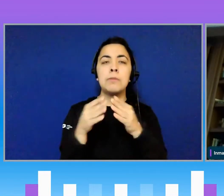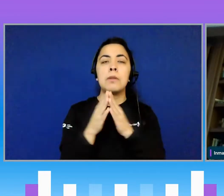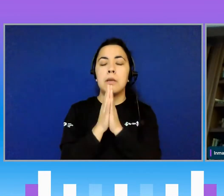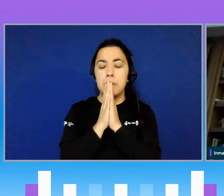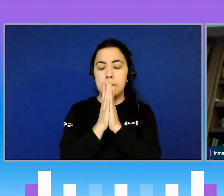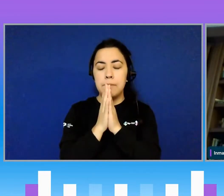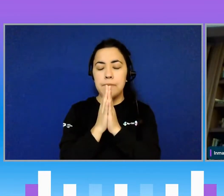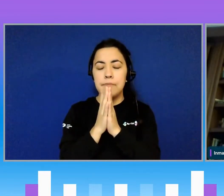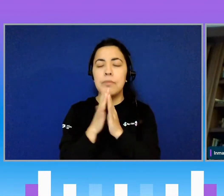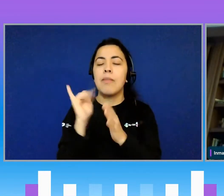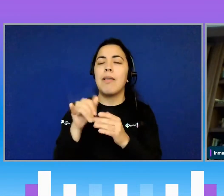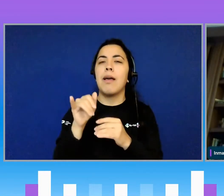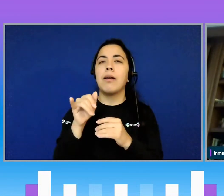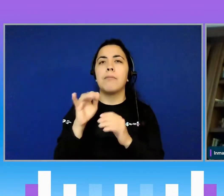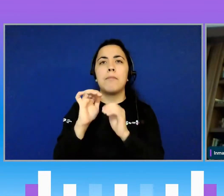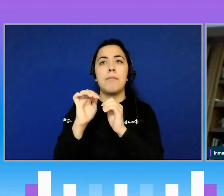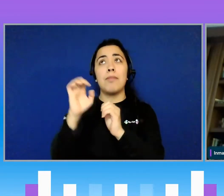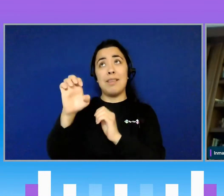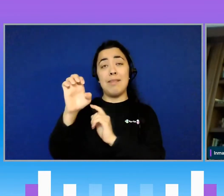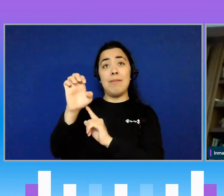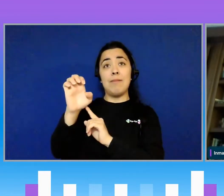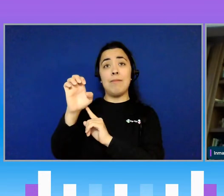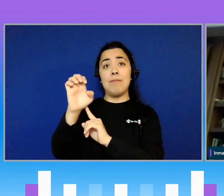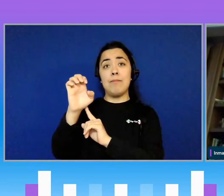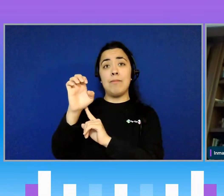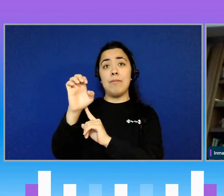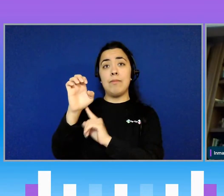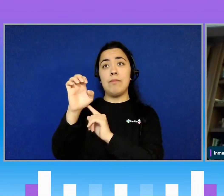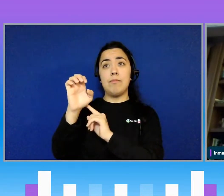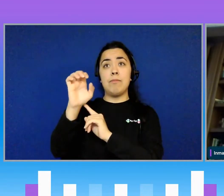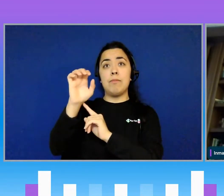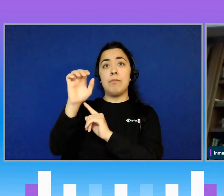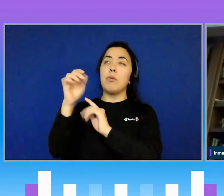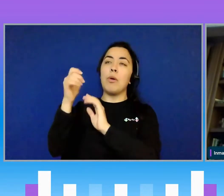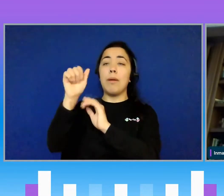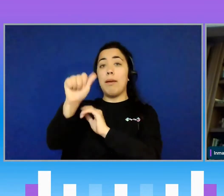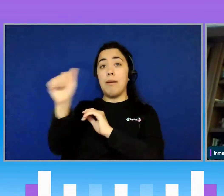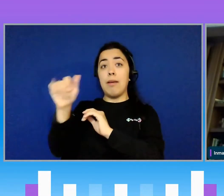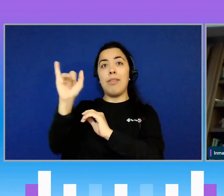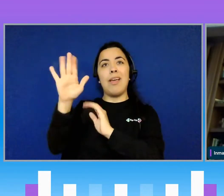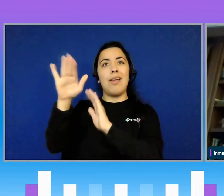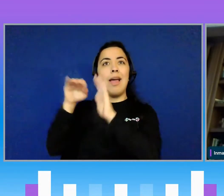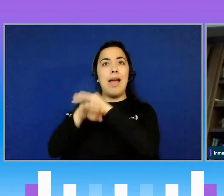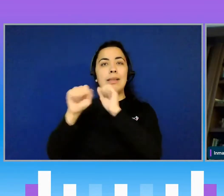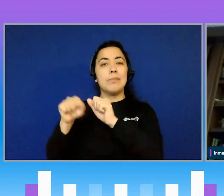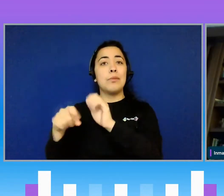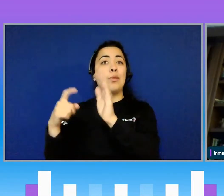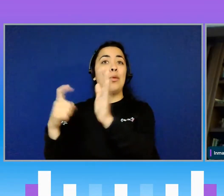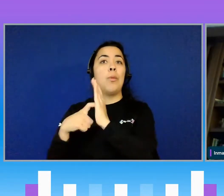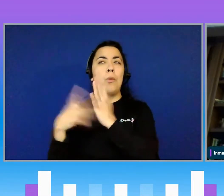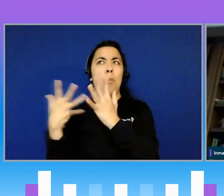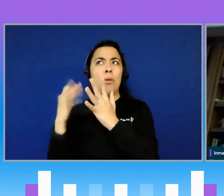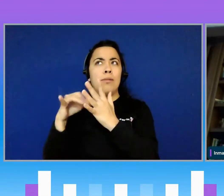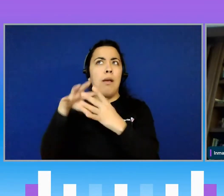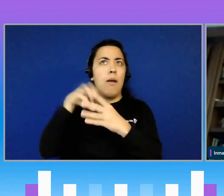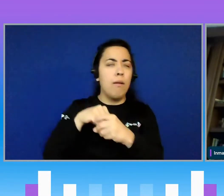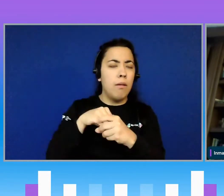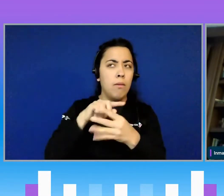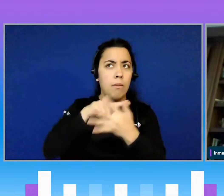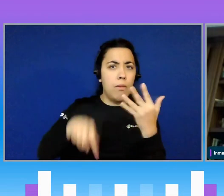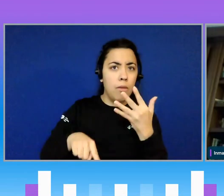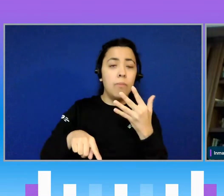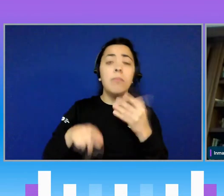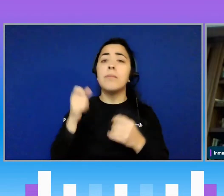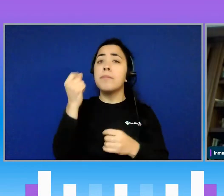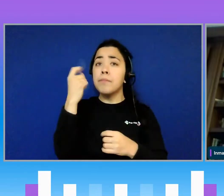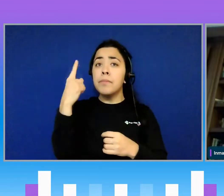the application of the accessibility requirements, because not only accessible products are better for